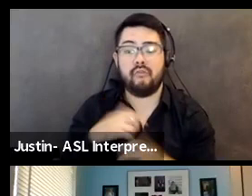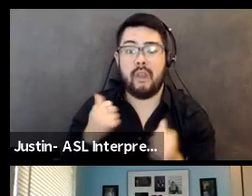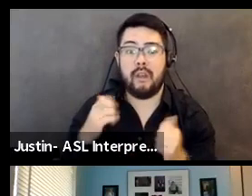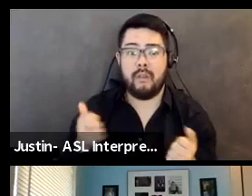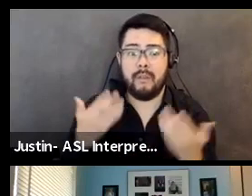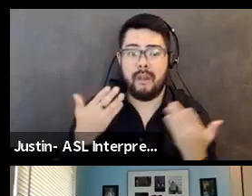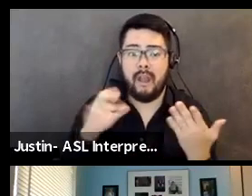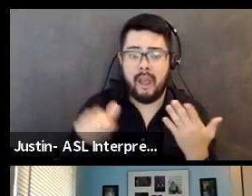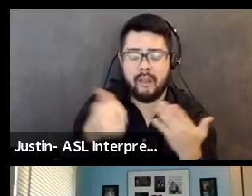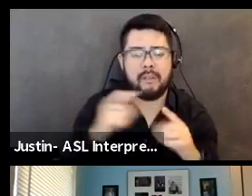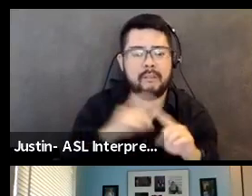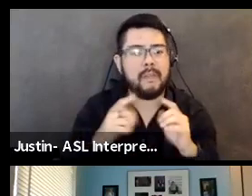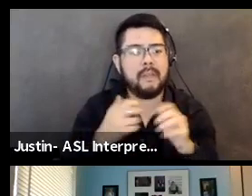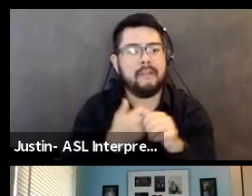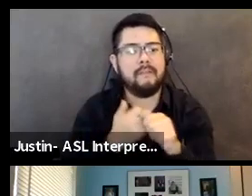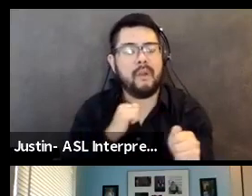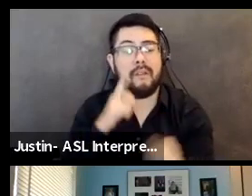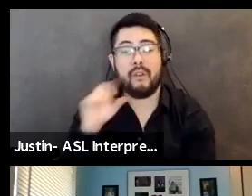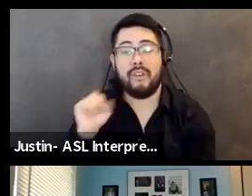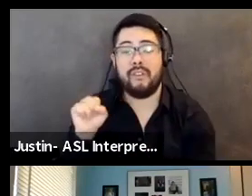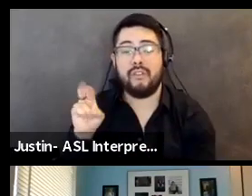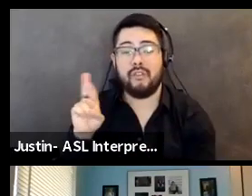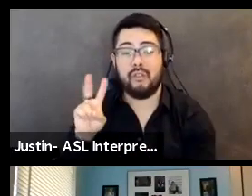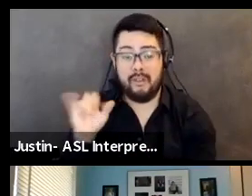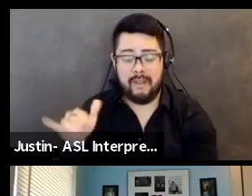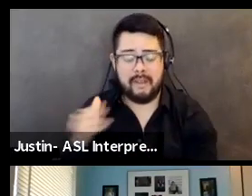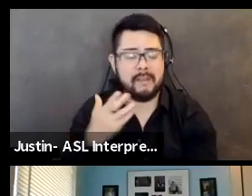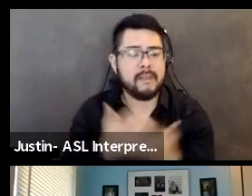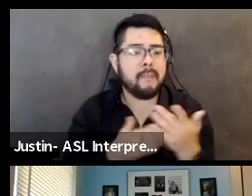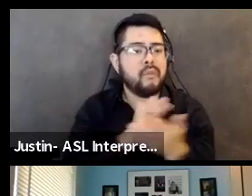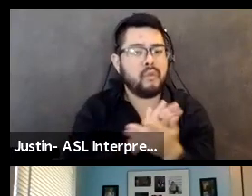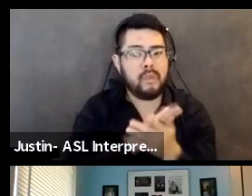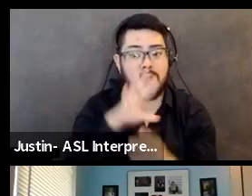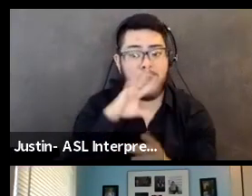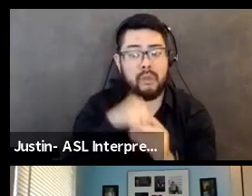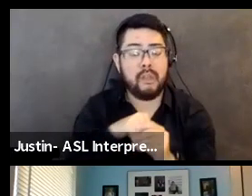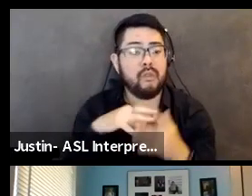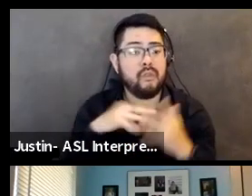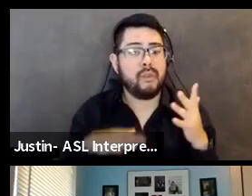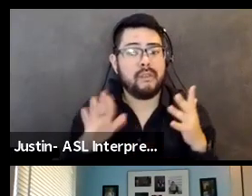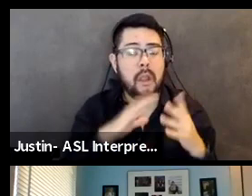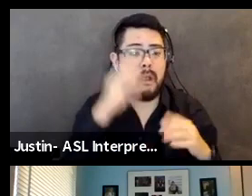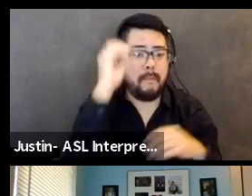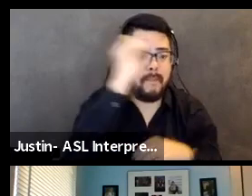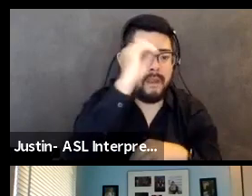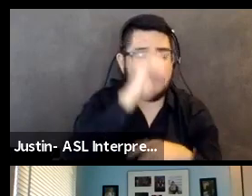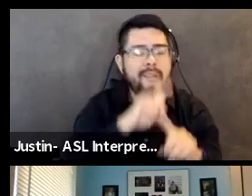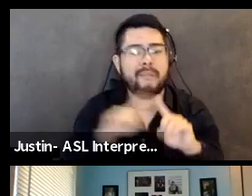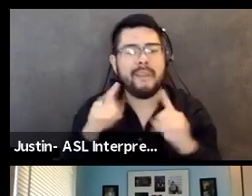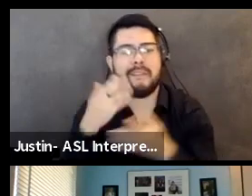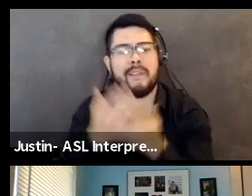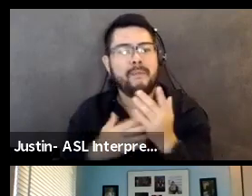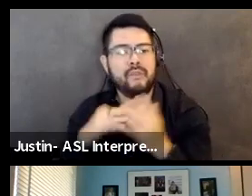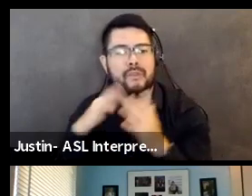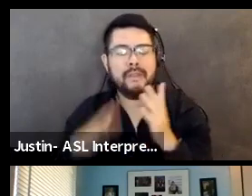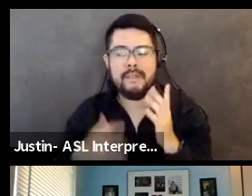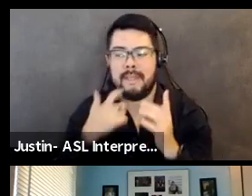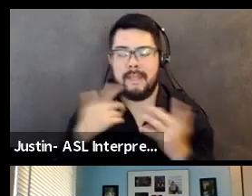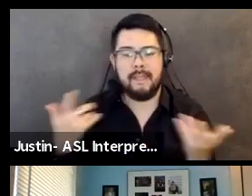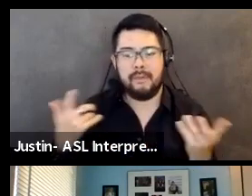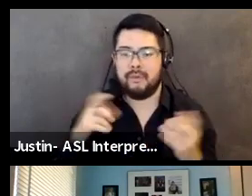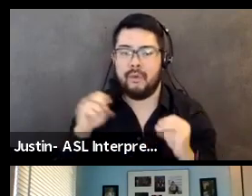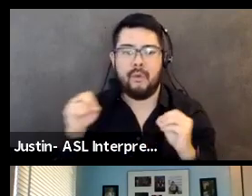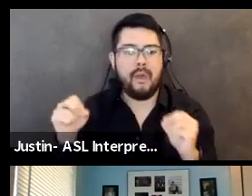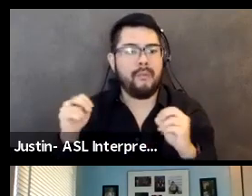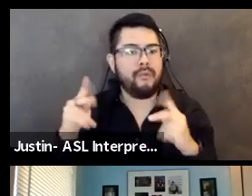schools did do surveys and did include some student voice but we still hear from students that they did not have participation in